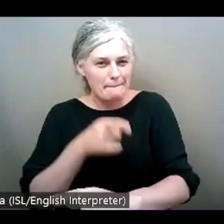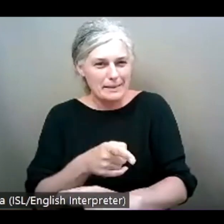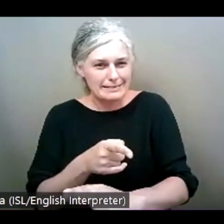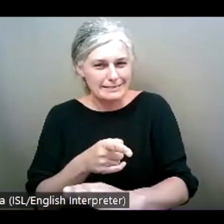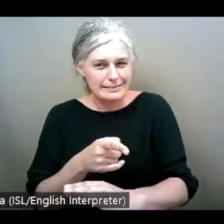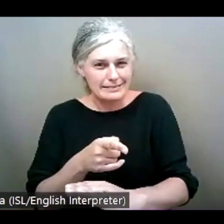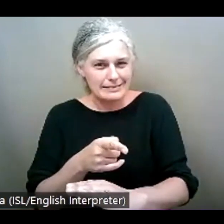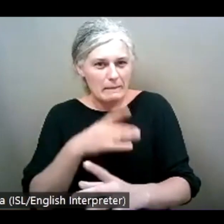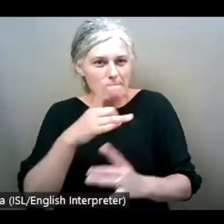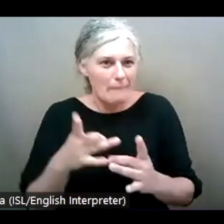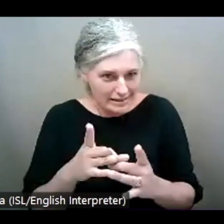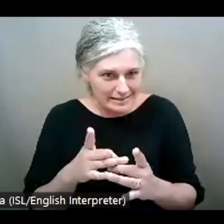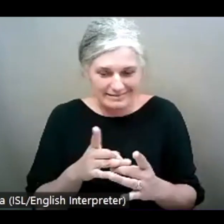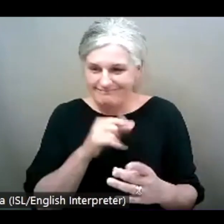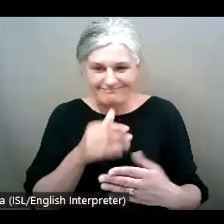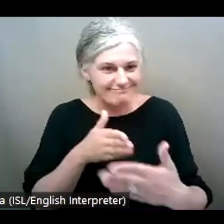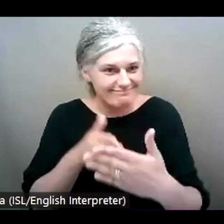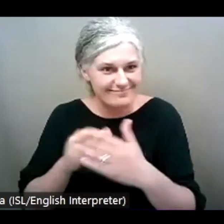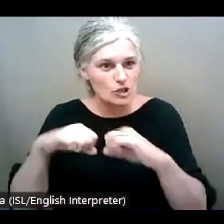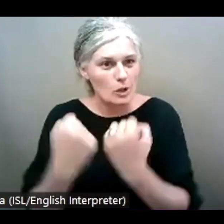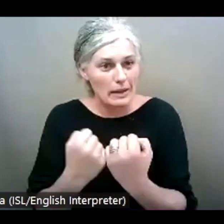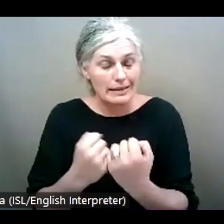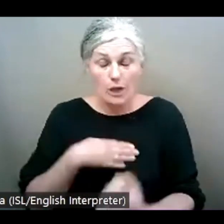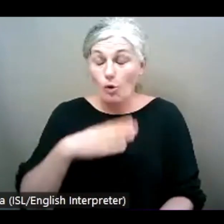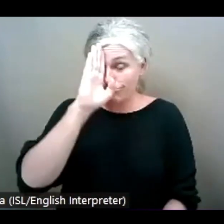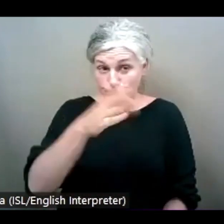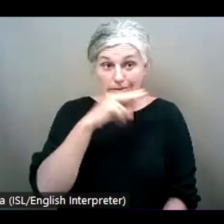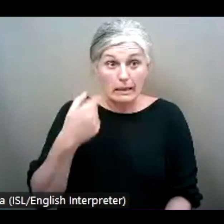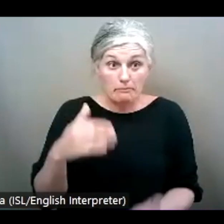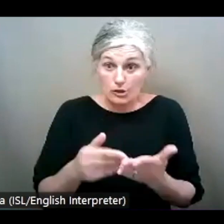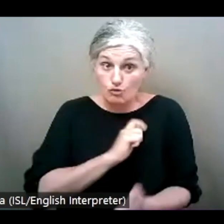blunt and it's a very rough example. But a lot of the time too,